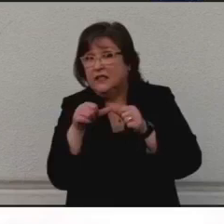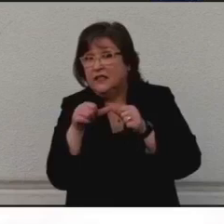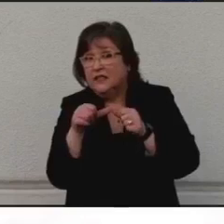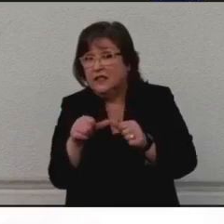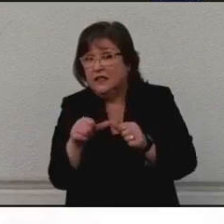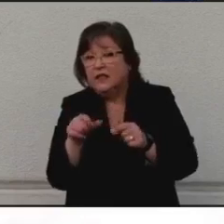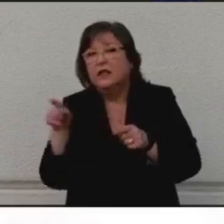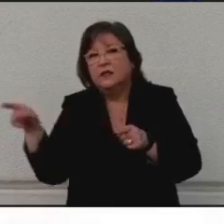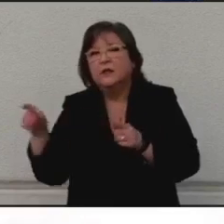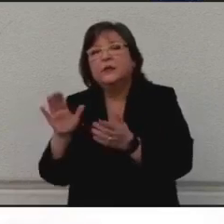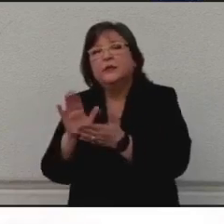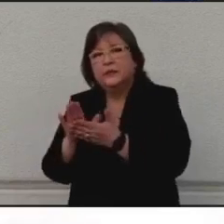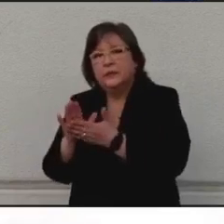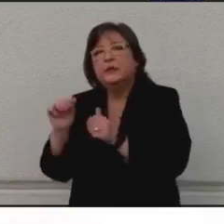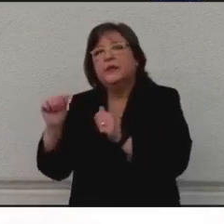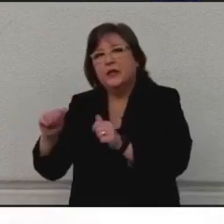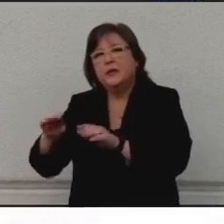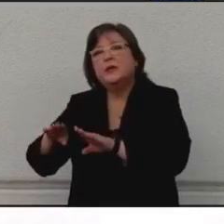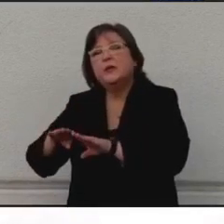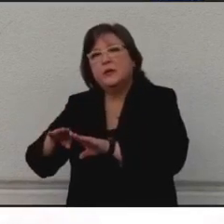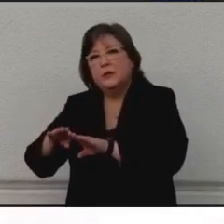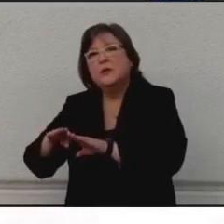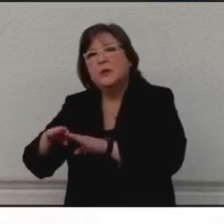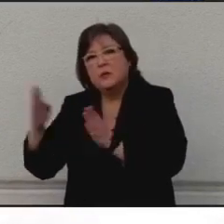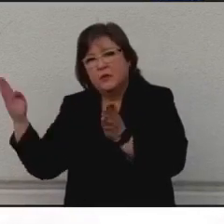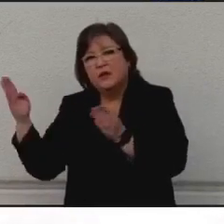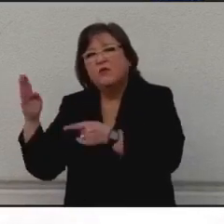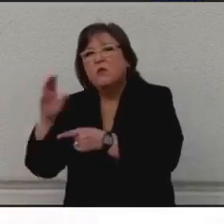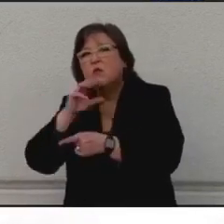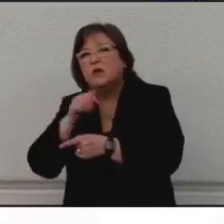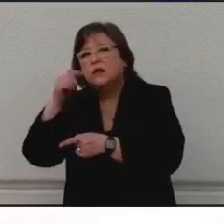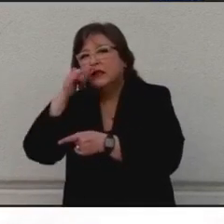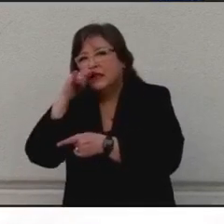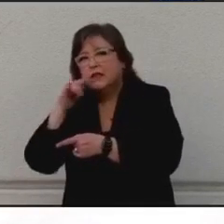Chronicle. Hi, thanks for taking the question. Mm-hmm.